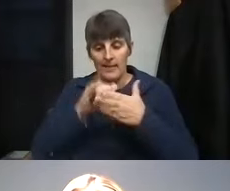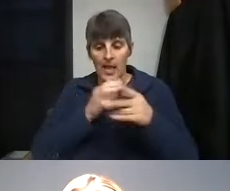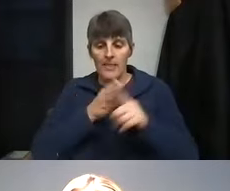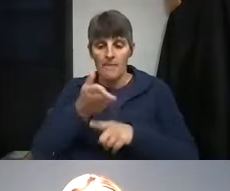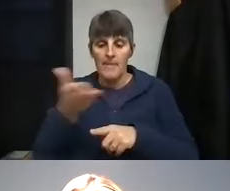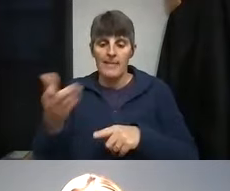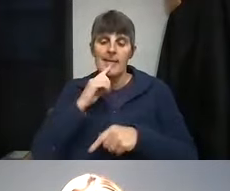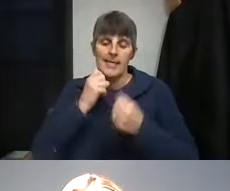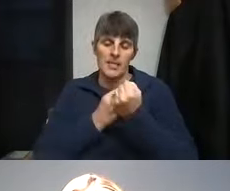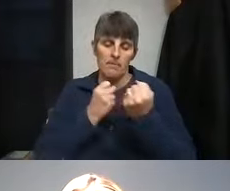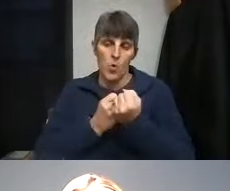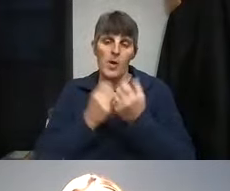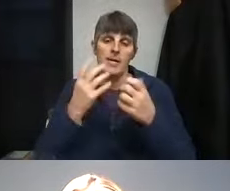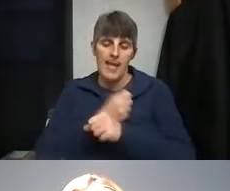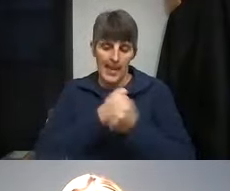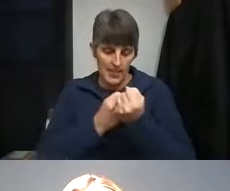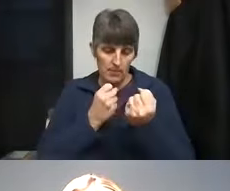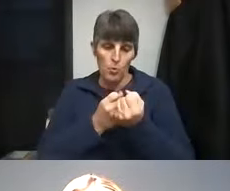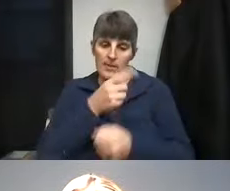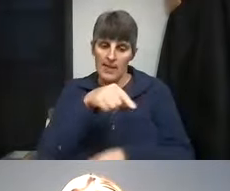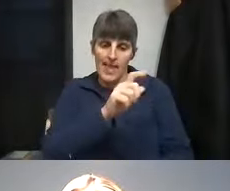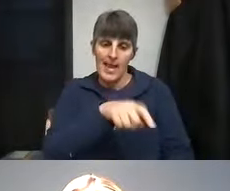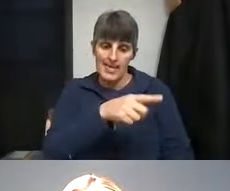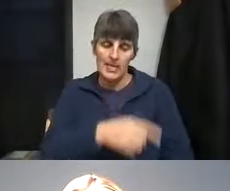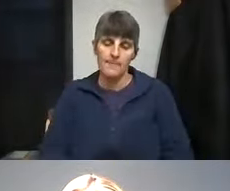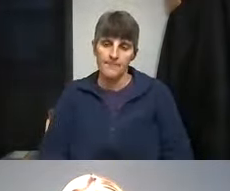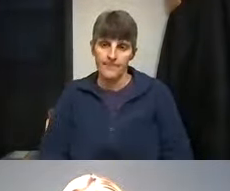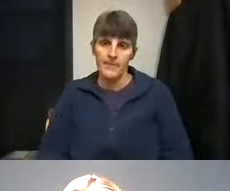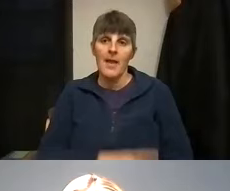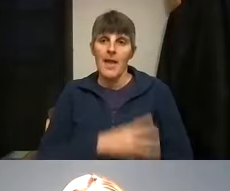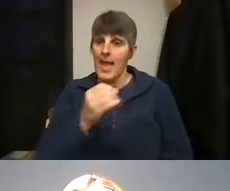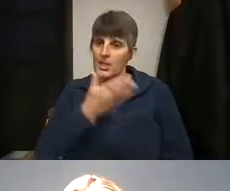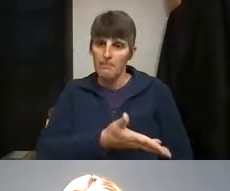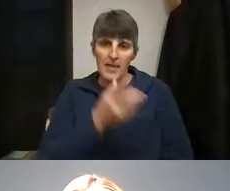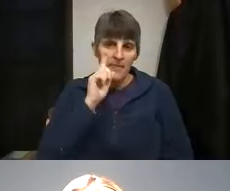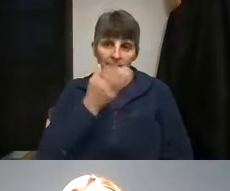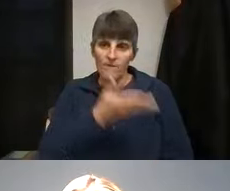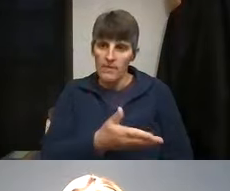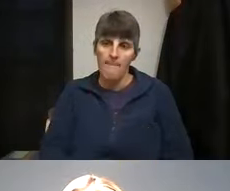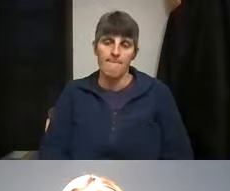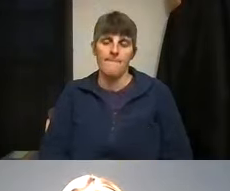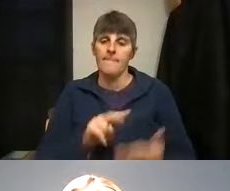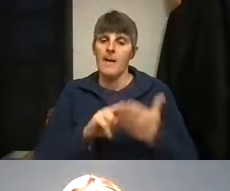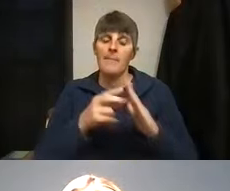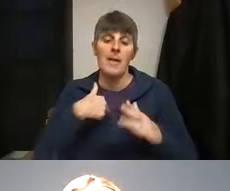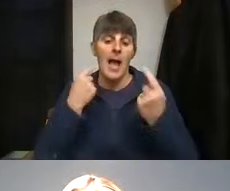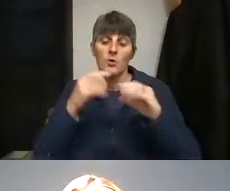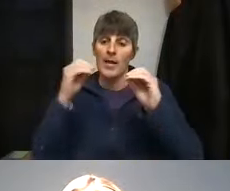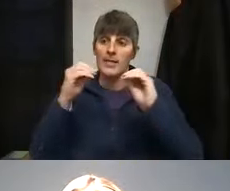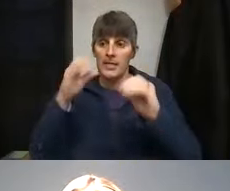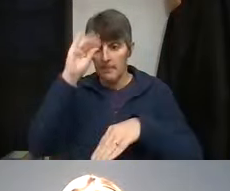is support, getting the support that they need, and just being there for them. I try to teach my